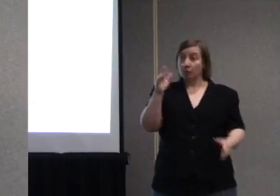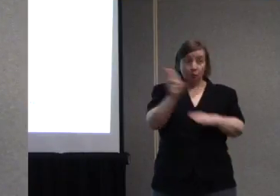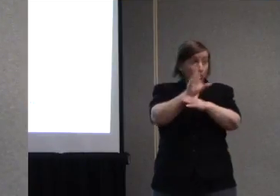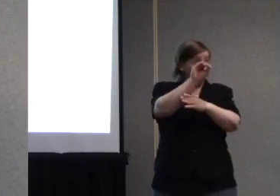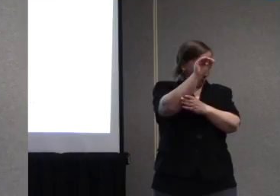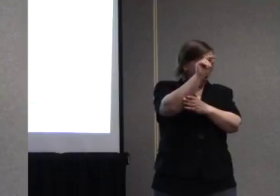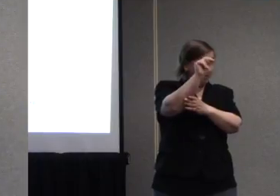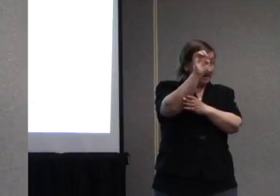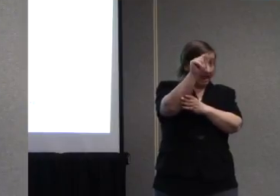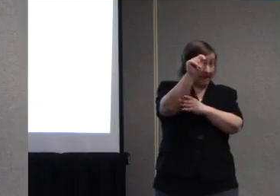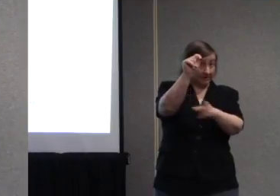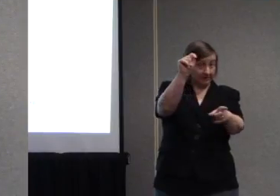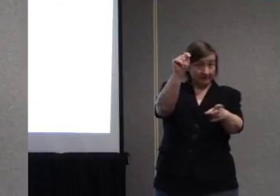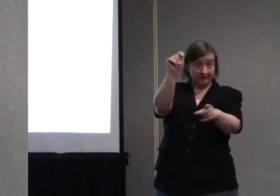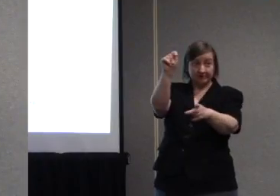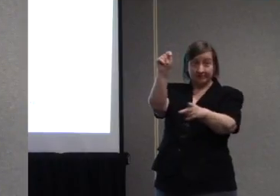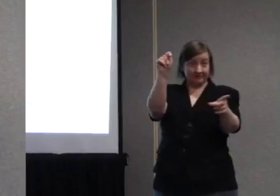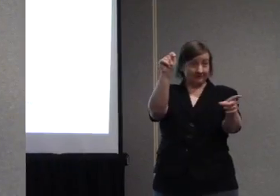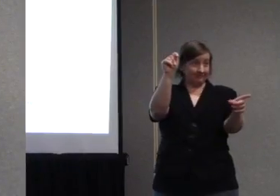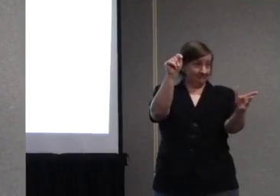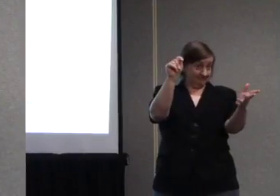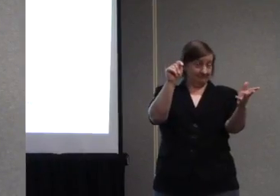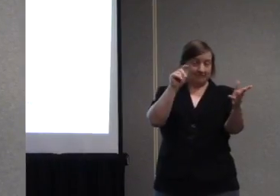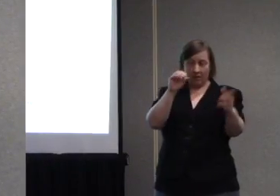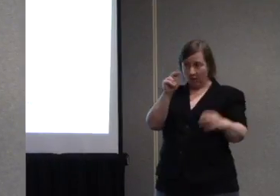hand. Do you use the ONET?